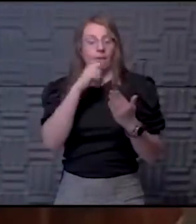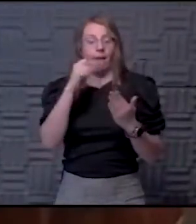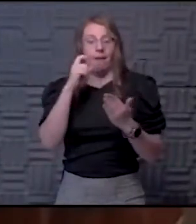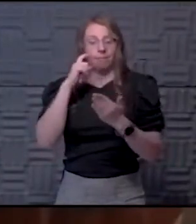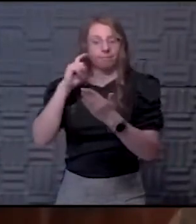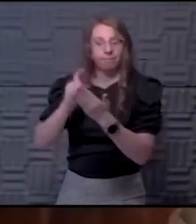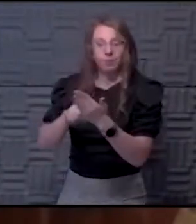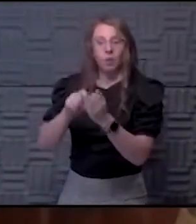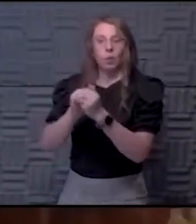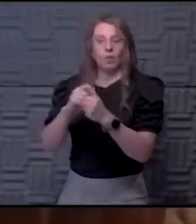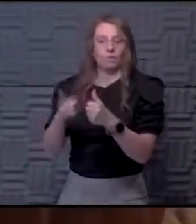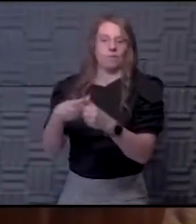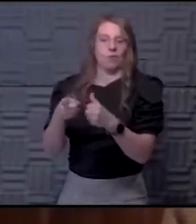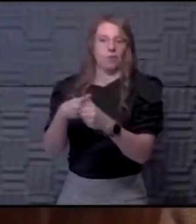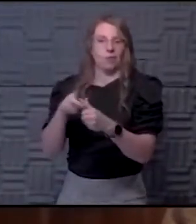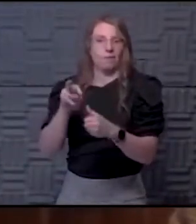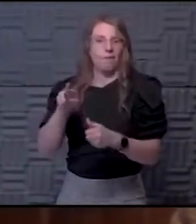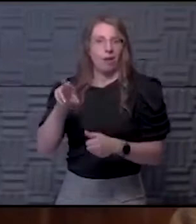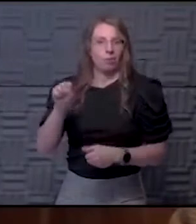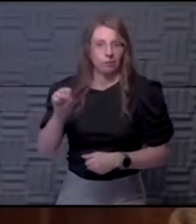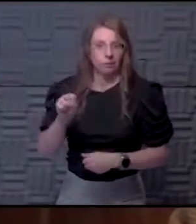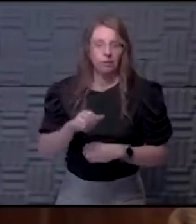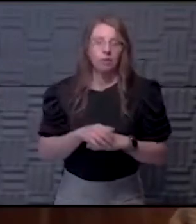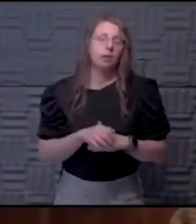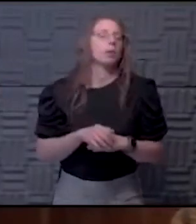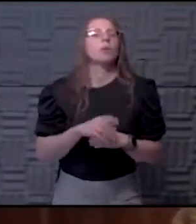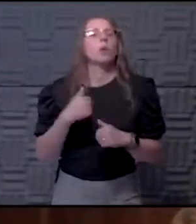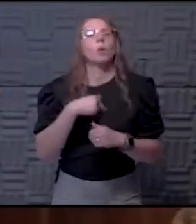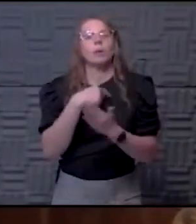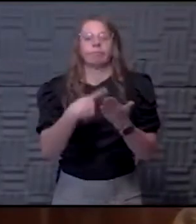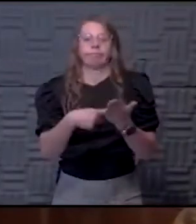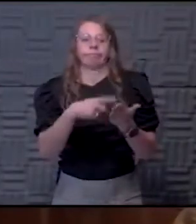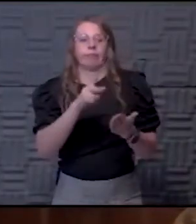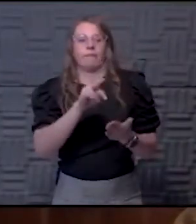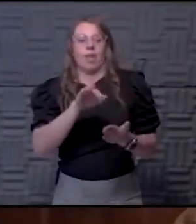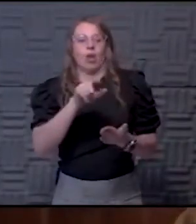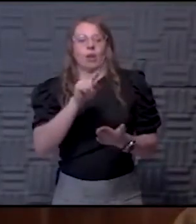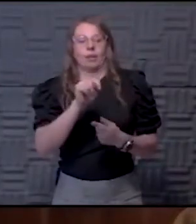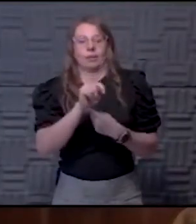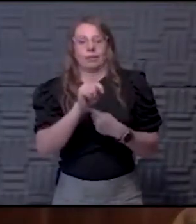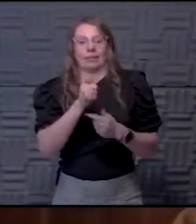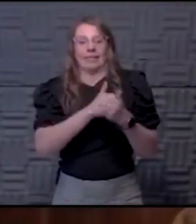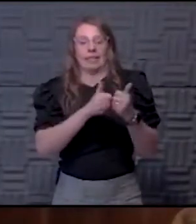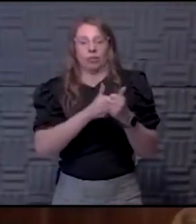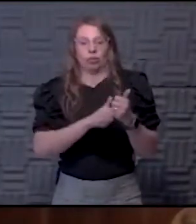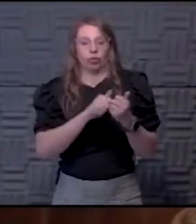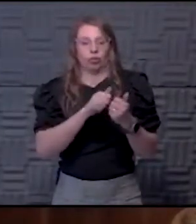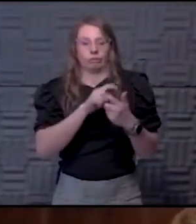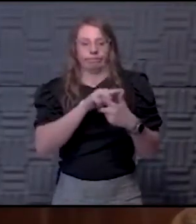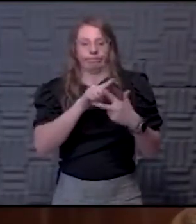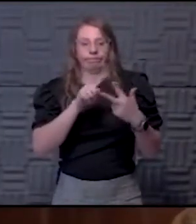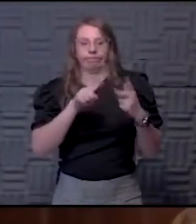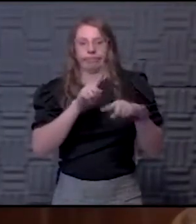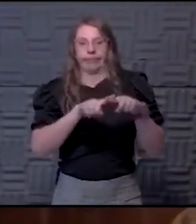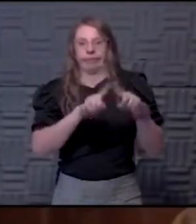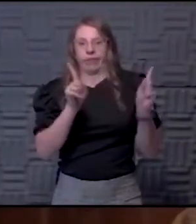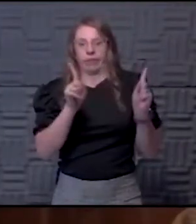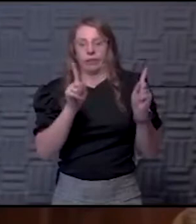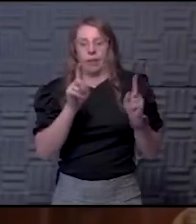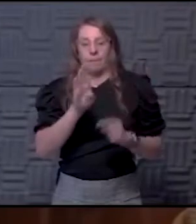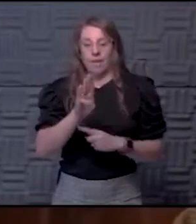original virus. So I think, when we talk about variants, they are each different. And in this case,